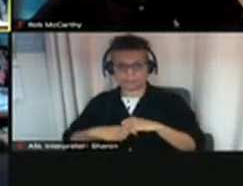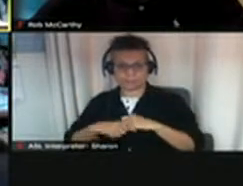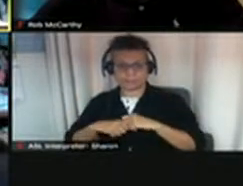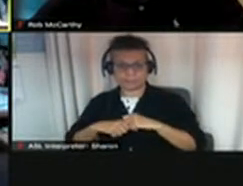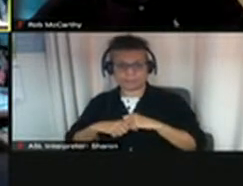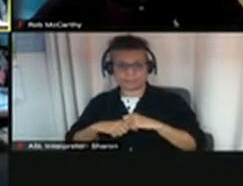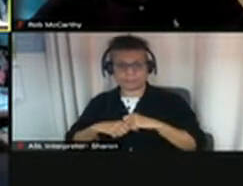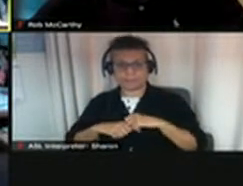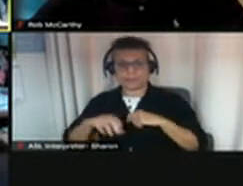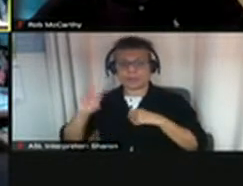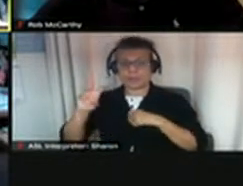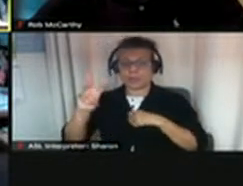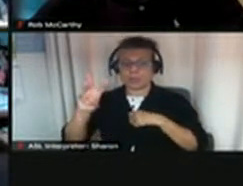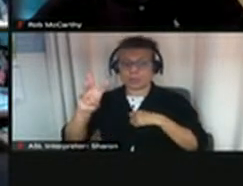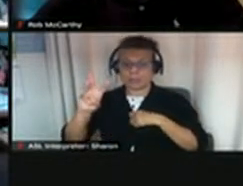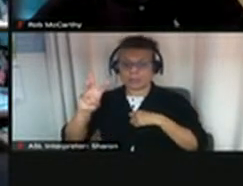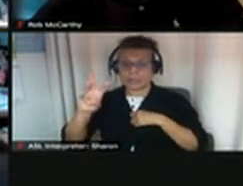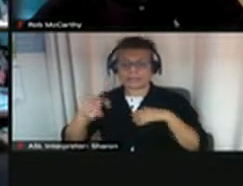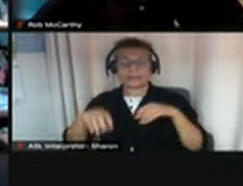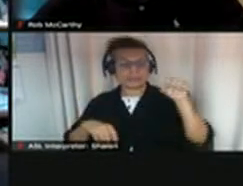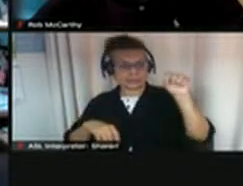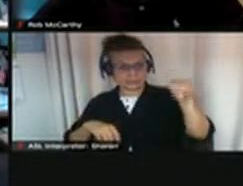Mr. Weldy. Yes.